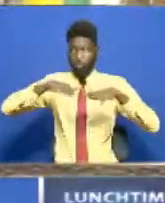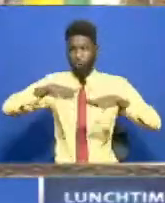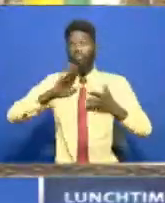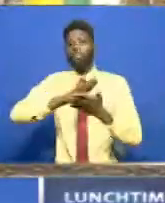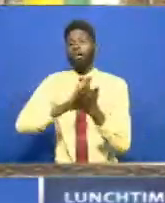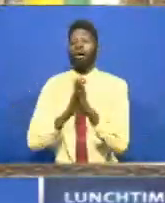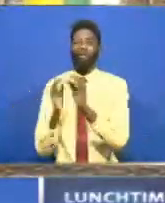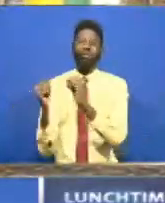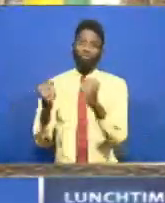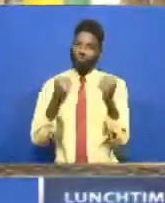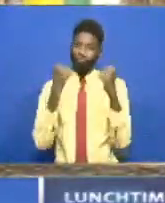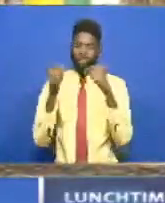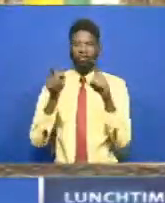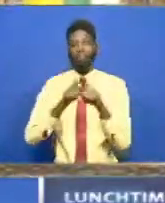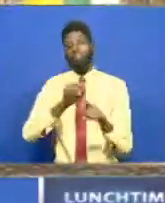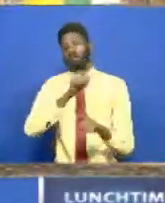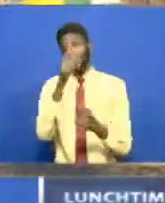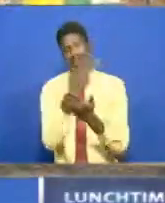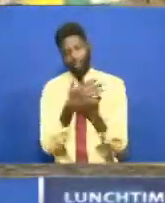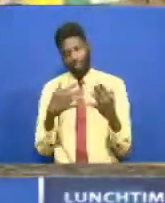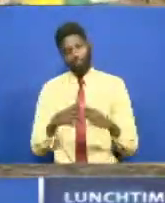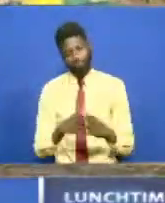and other things. Yes.